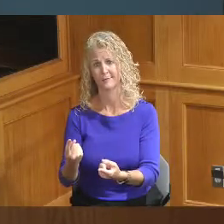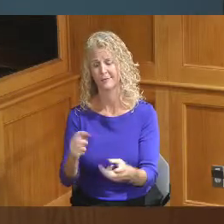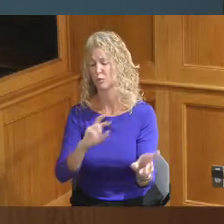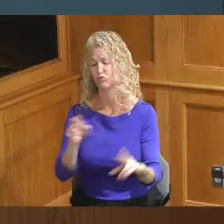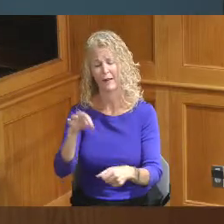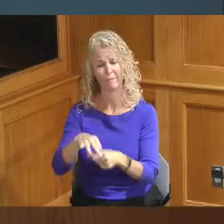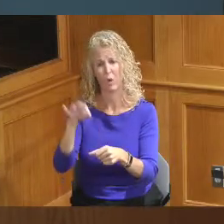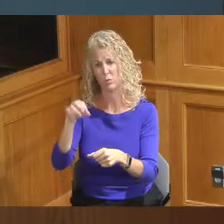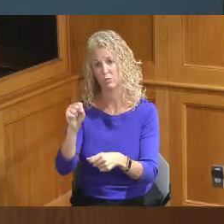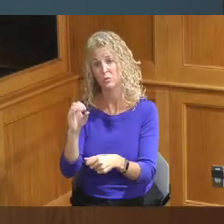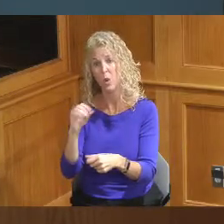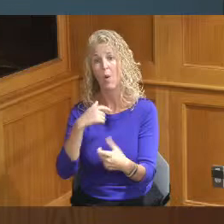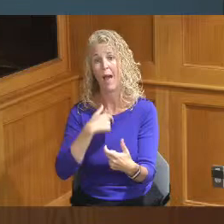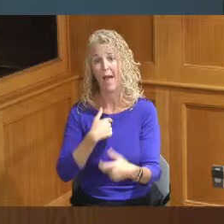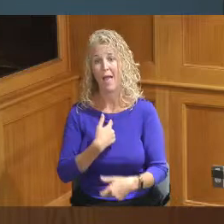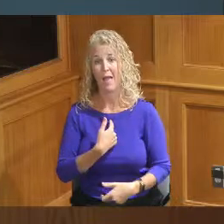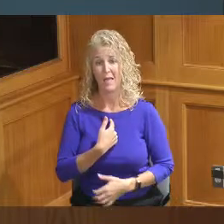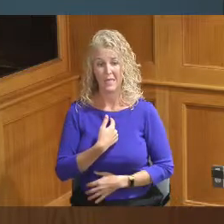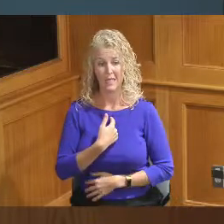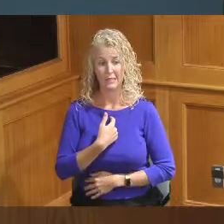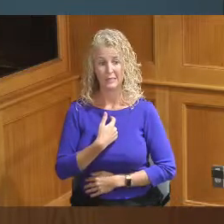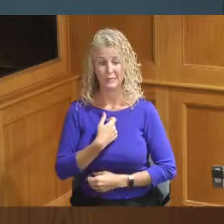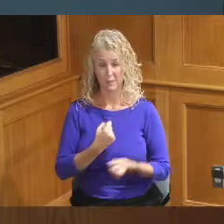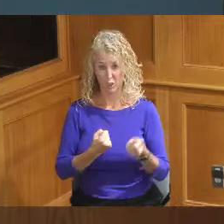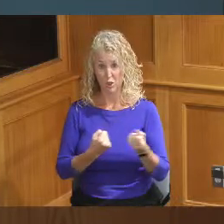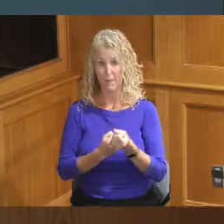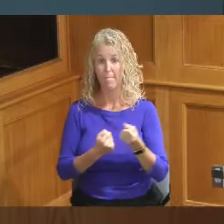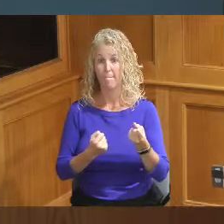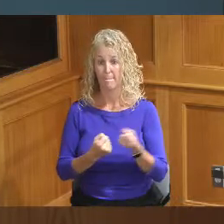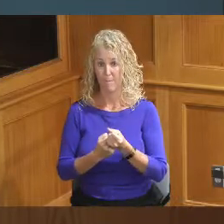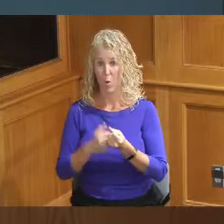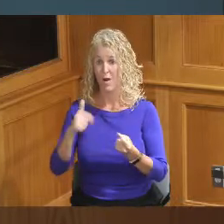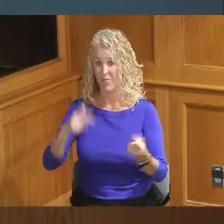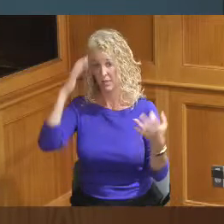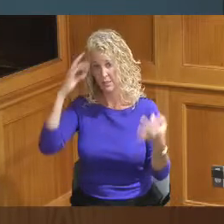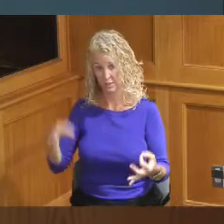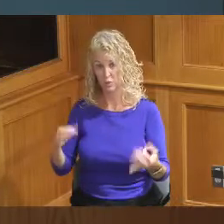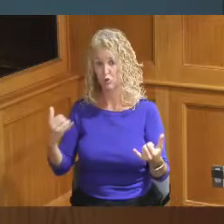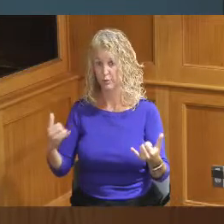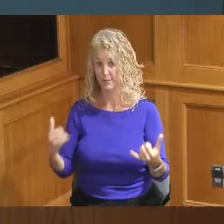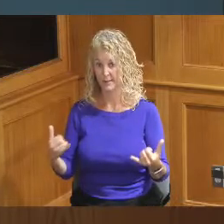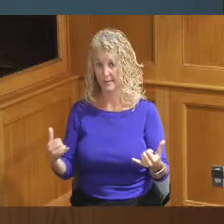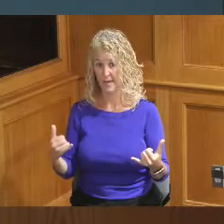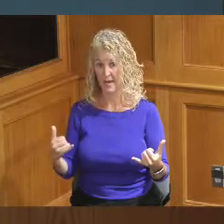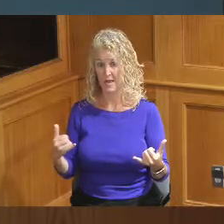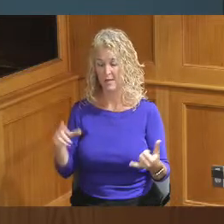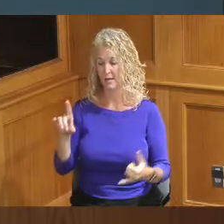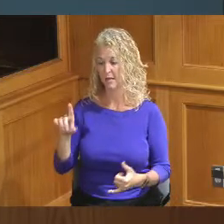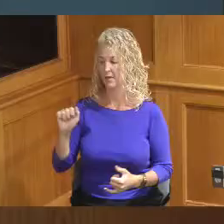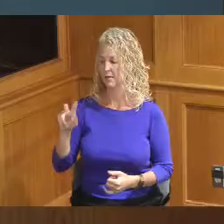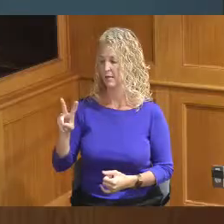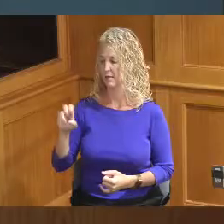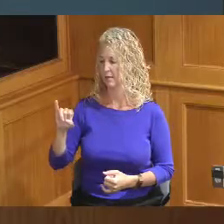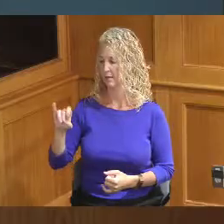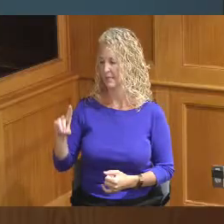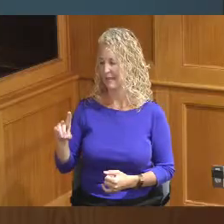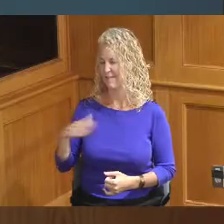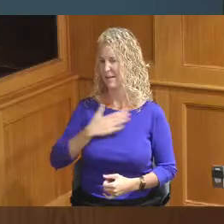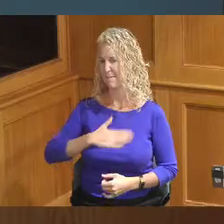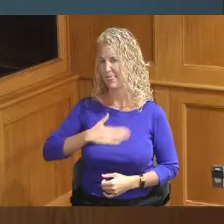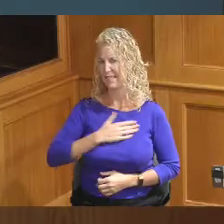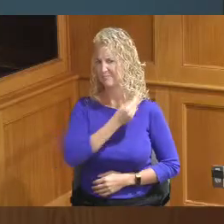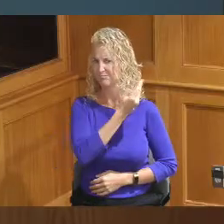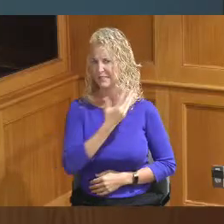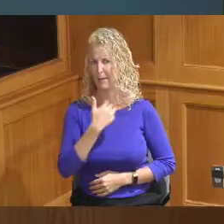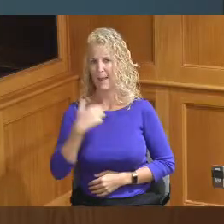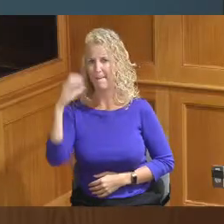done. So I am supportive of the resolution. And David, please tell me if